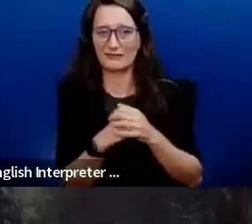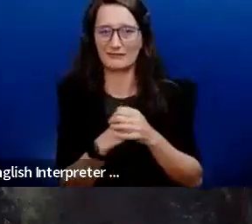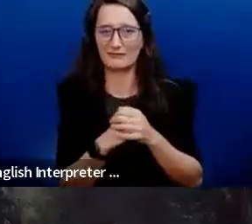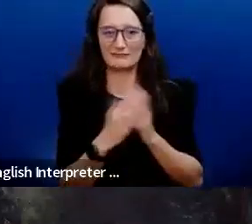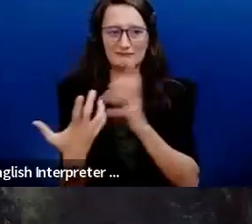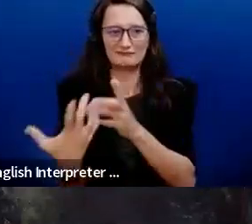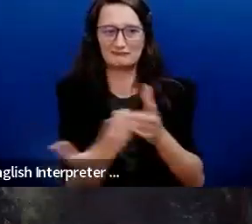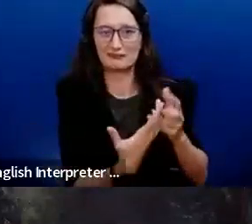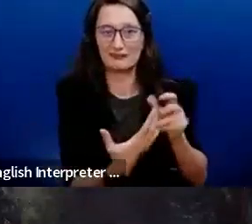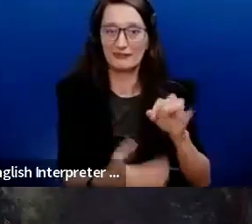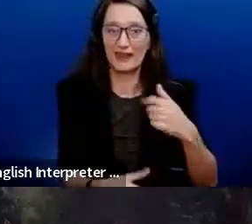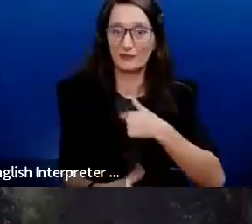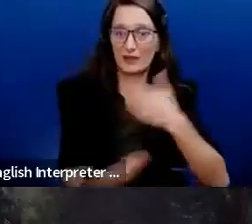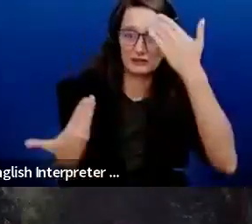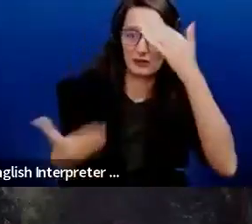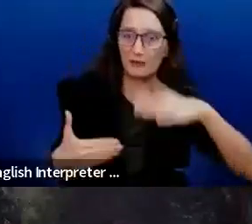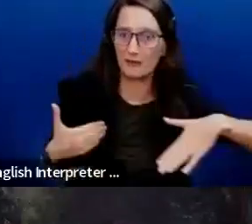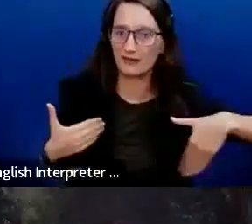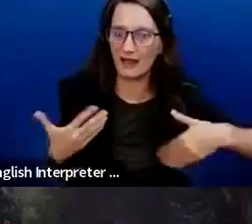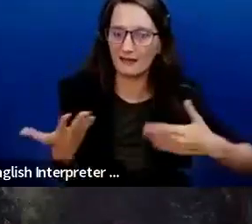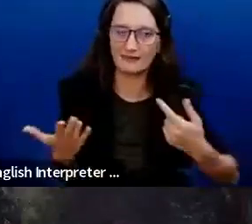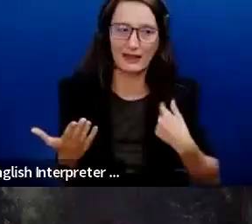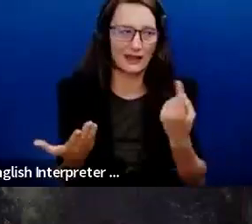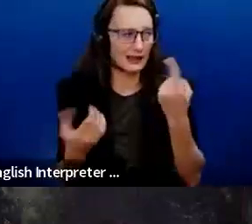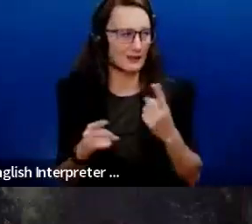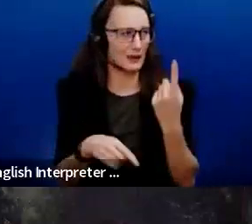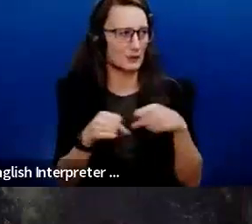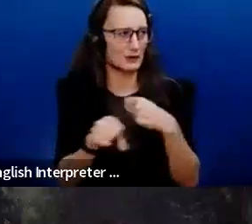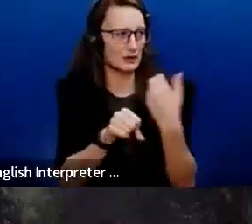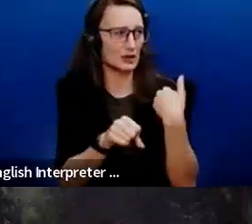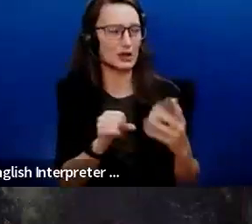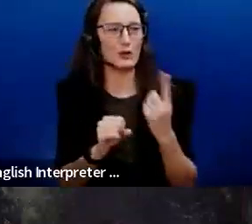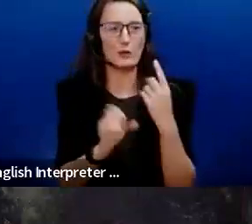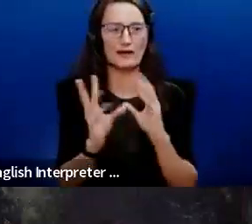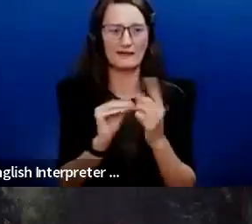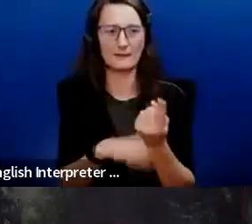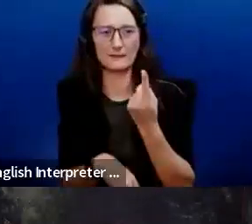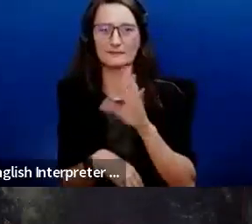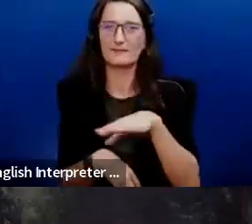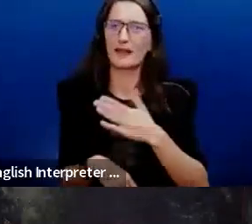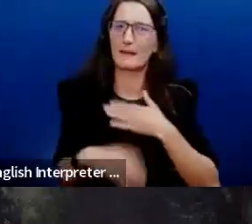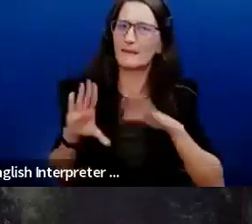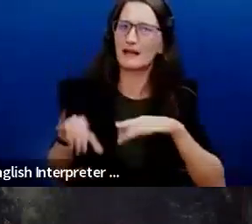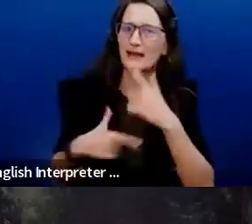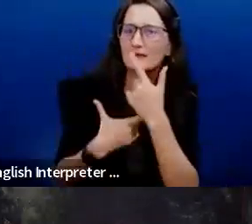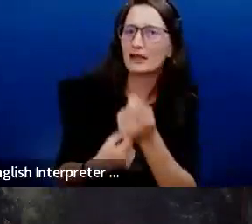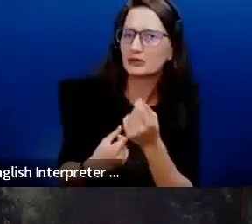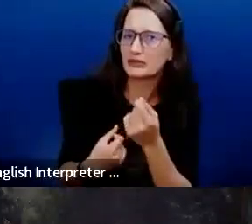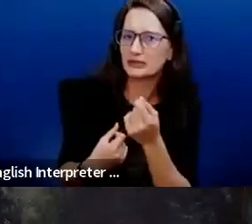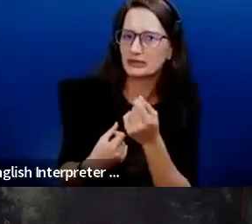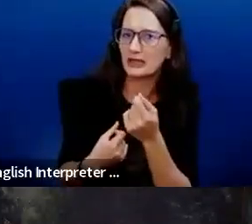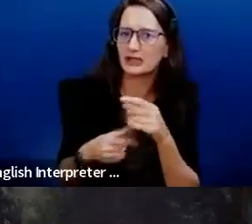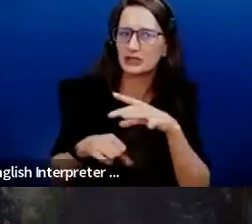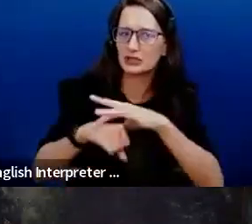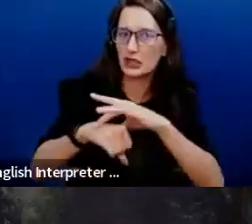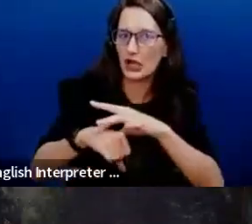aware of, we just got it, I don't know, about a year ago, where a family came to us and said, my child is interested in geography